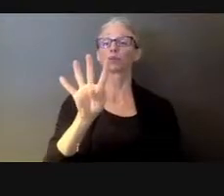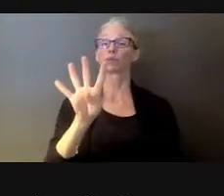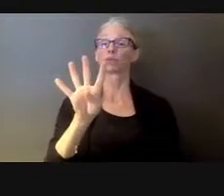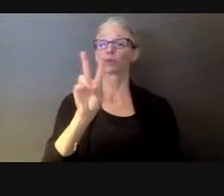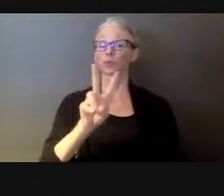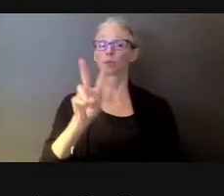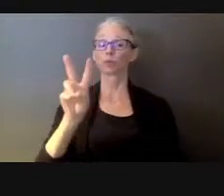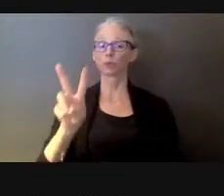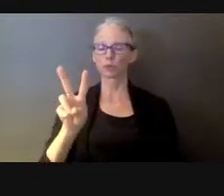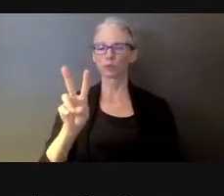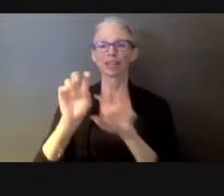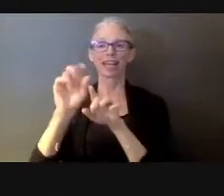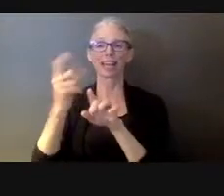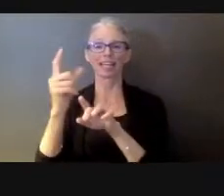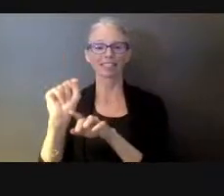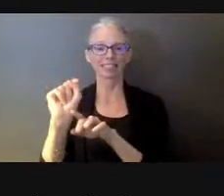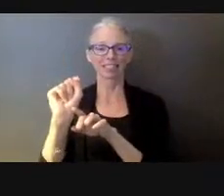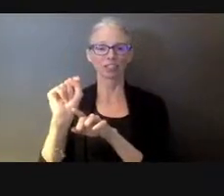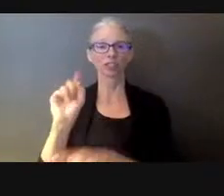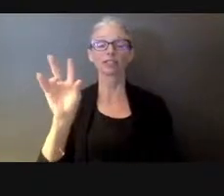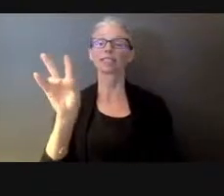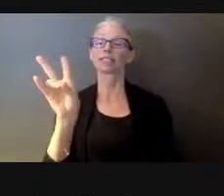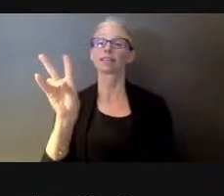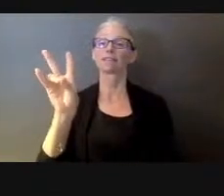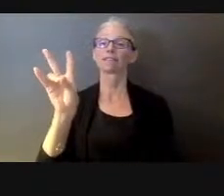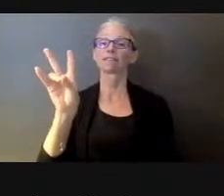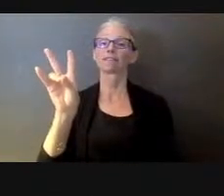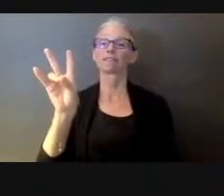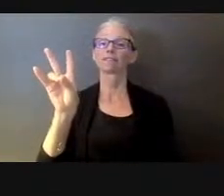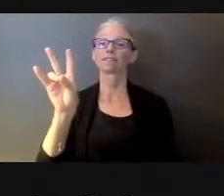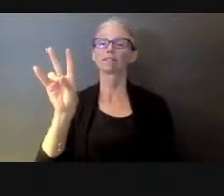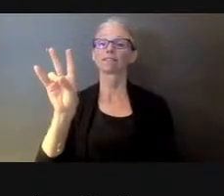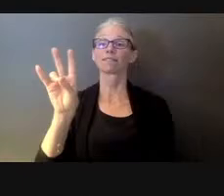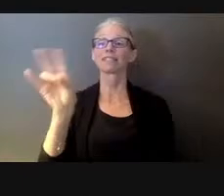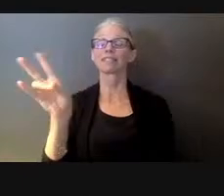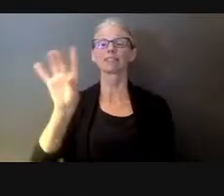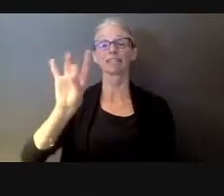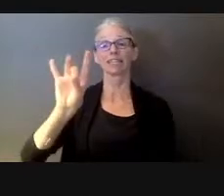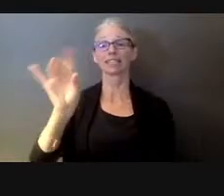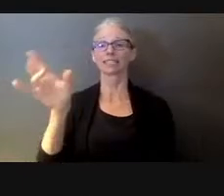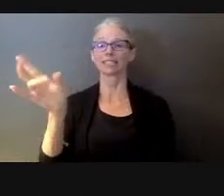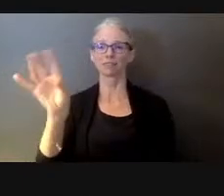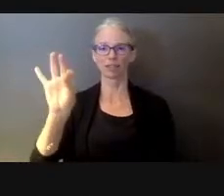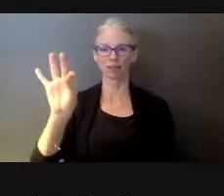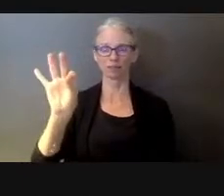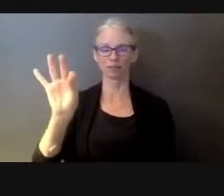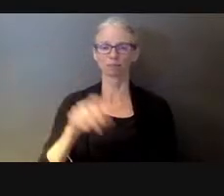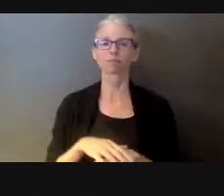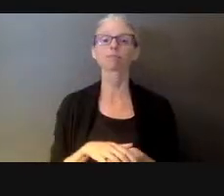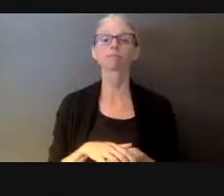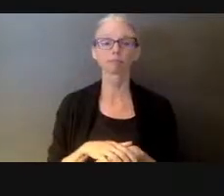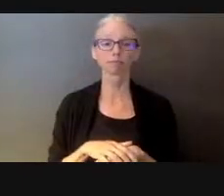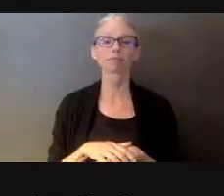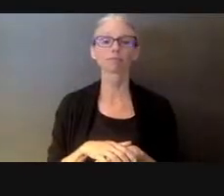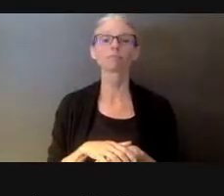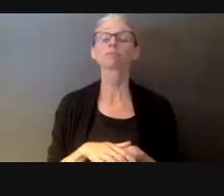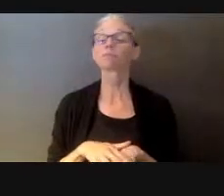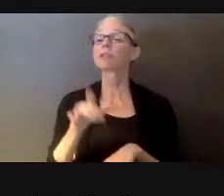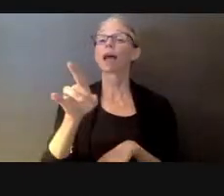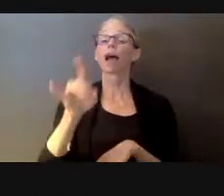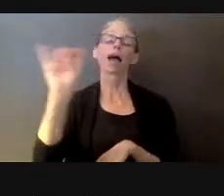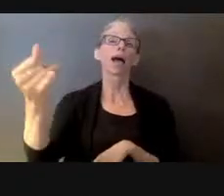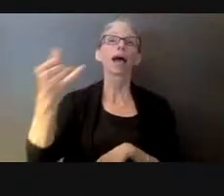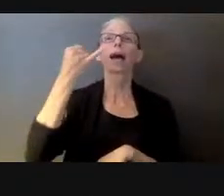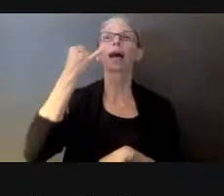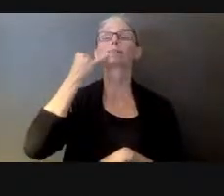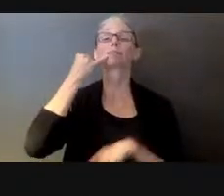3422, extension 7879. You can type the extension in right away without having to